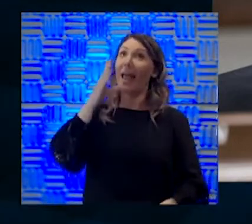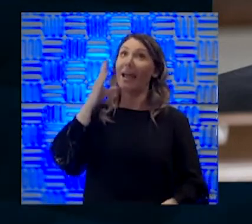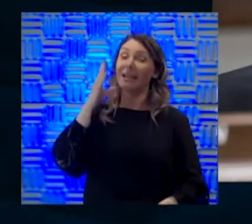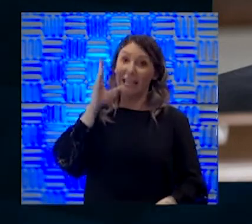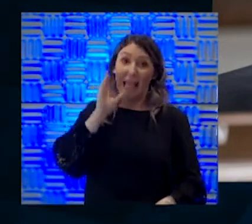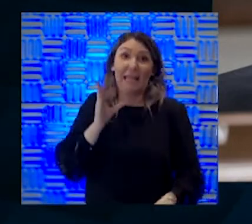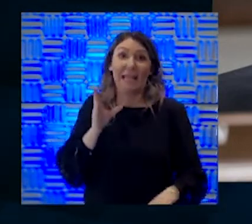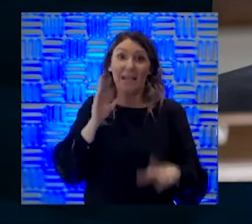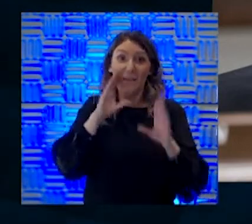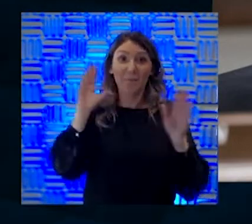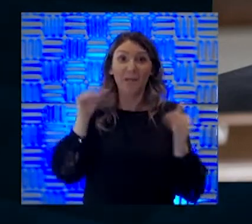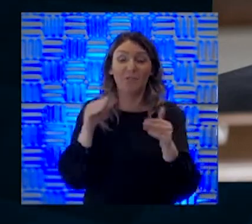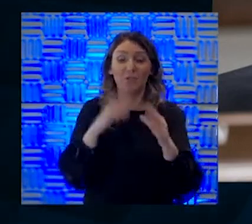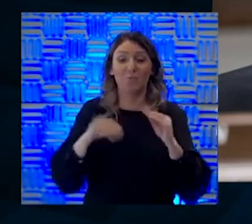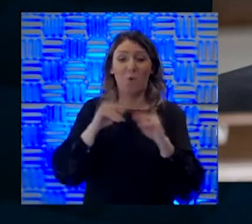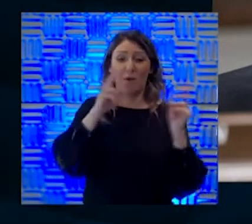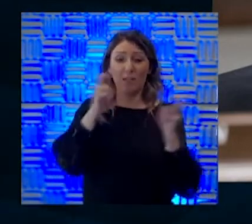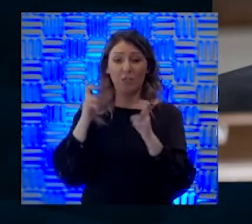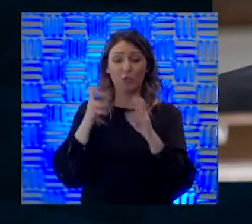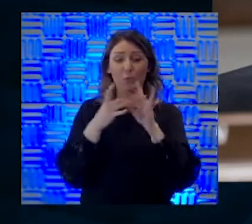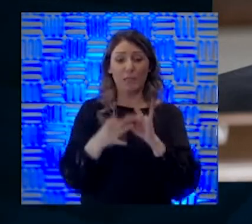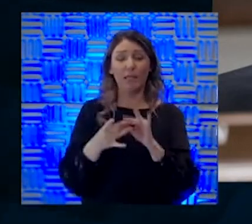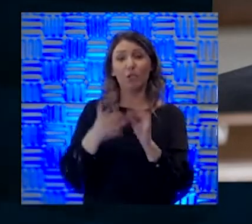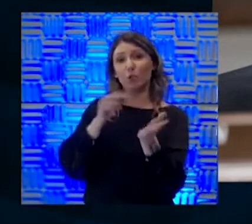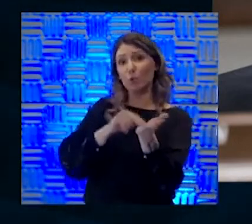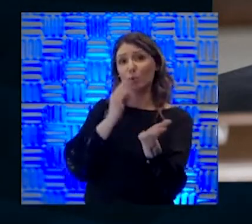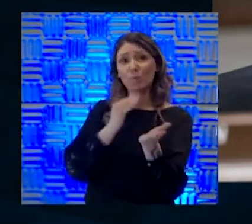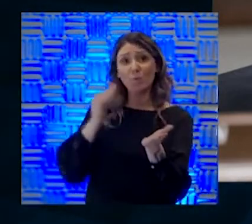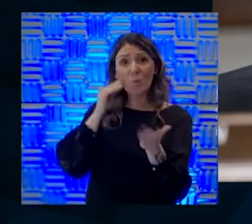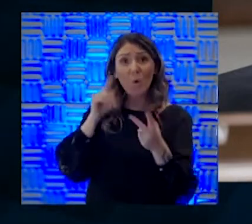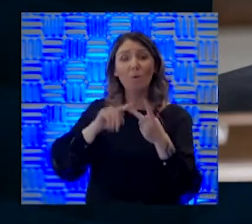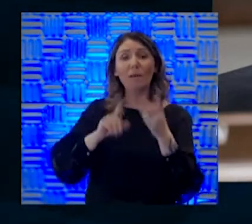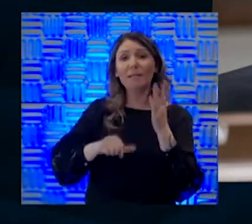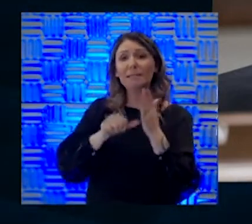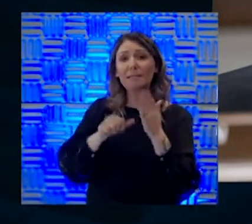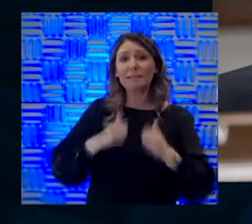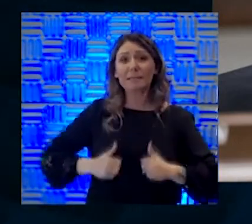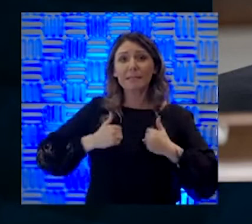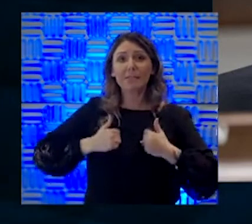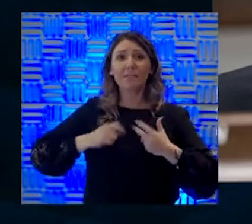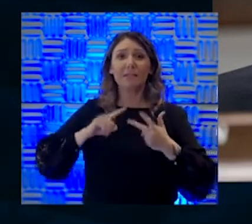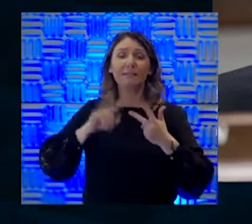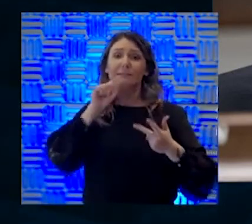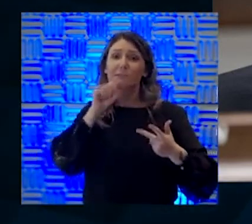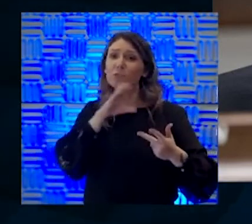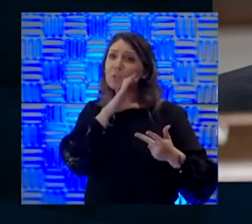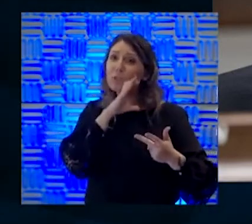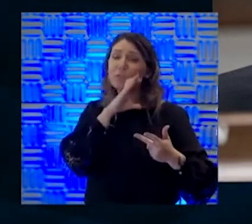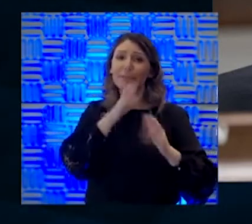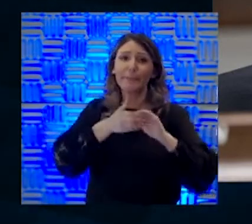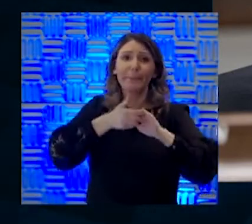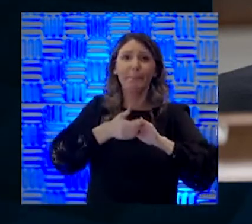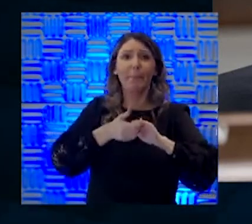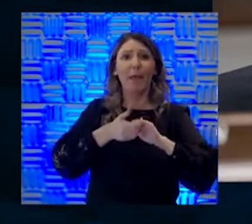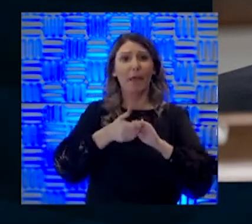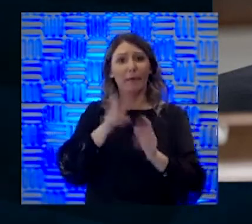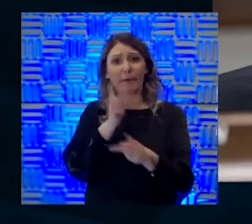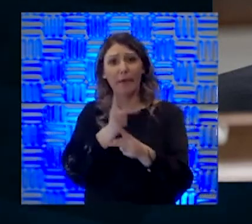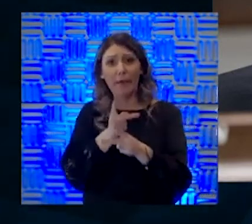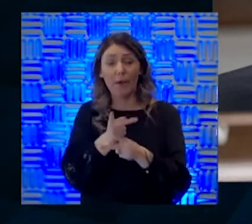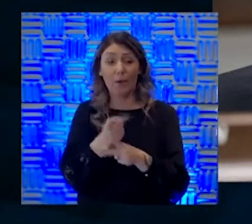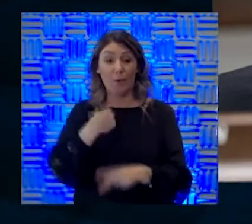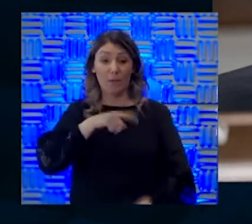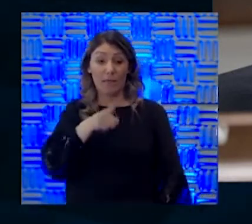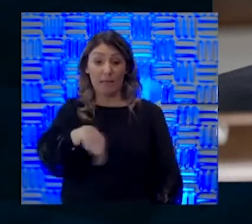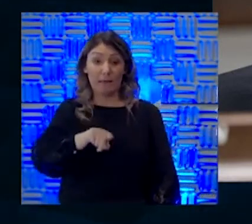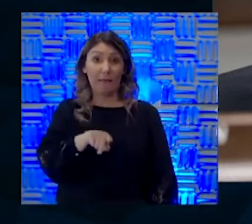of nursing home and assisted living, senior companion care. We need those folks to be healthy. We need the people who